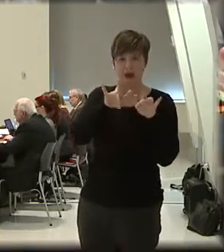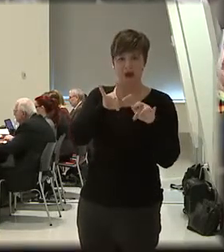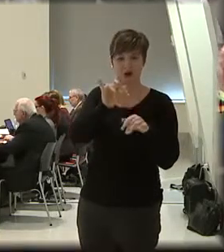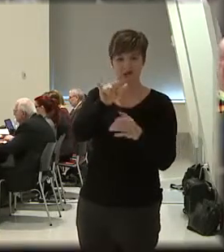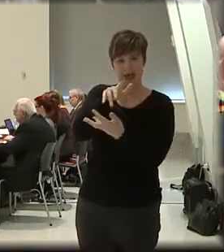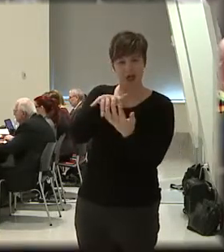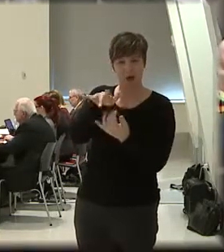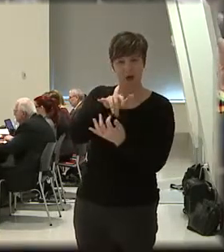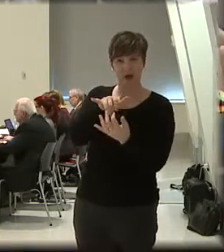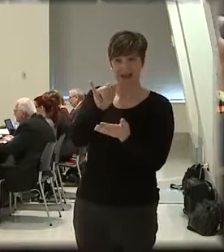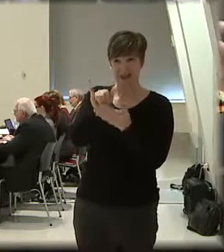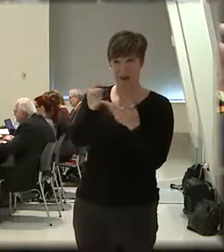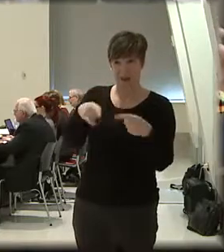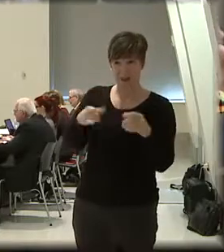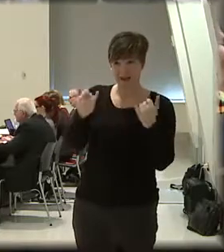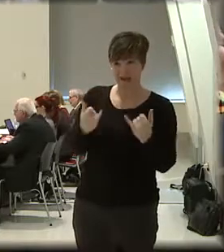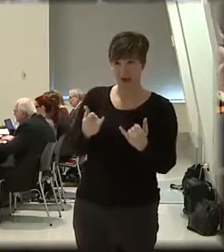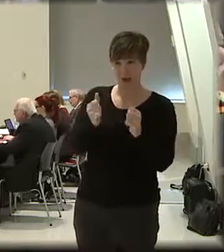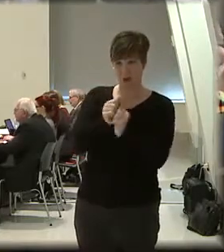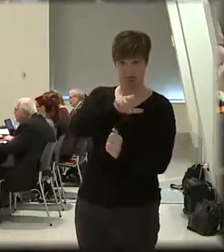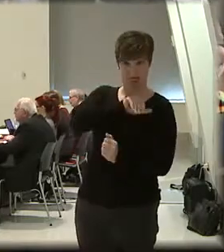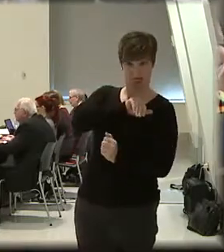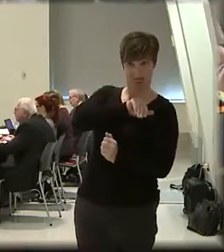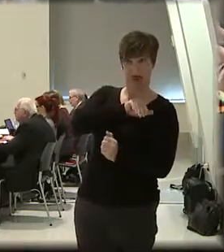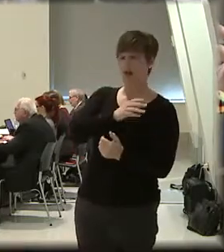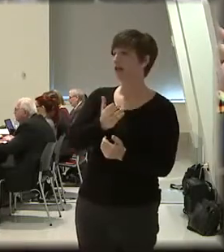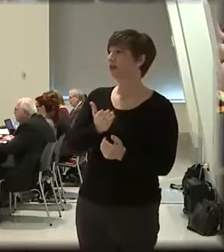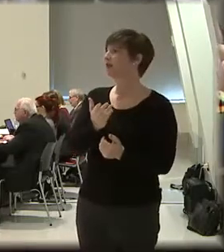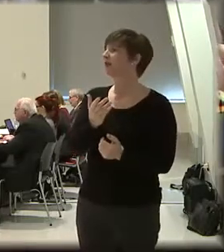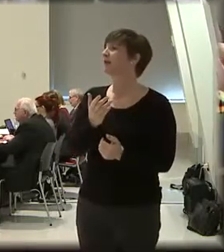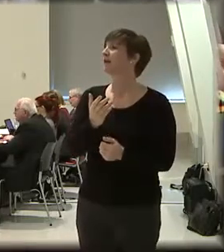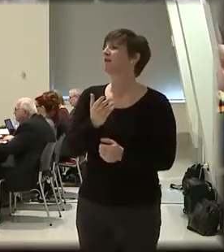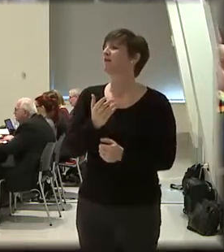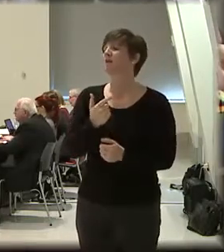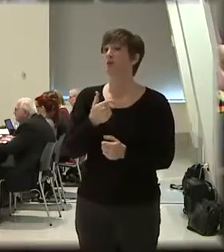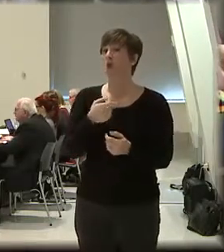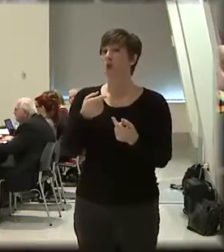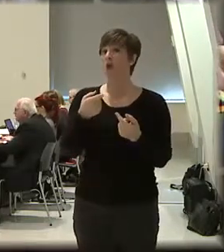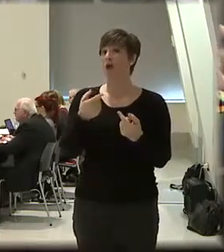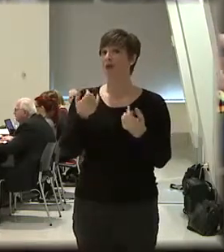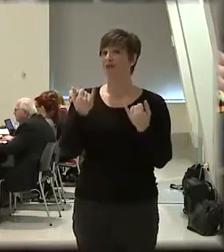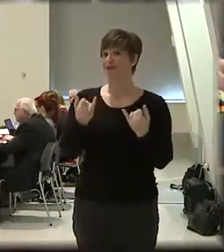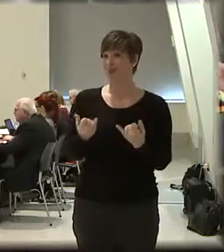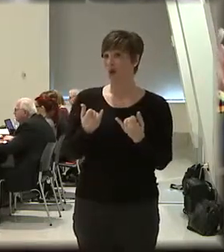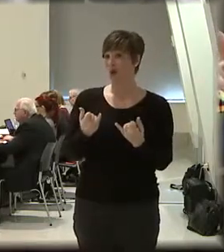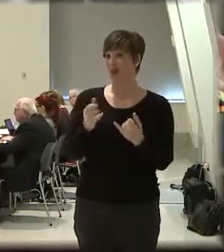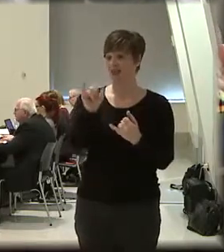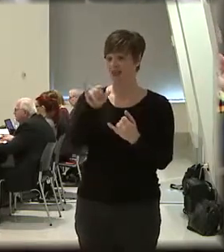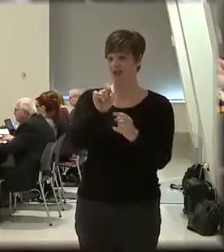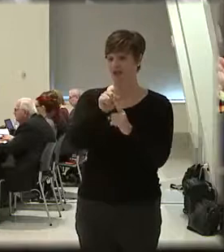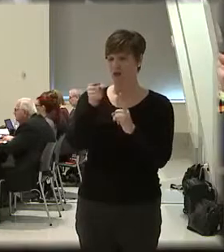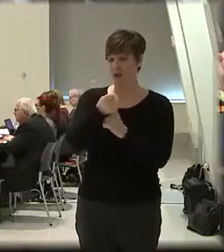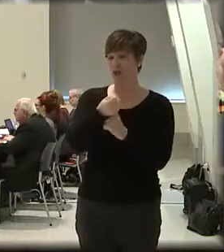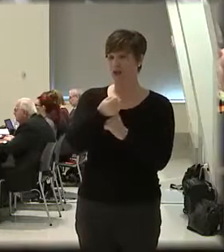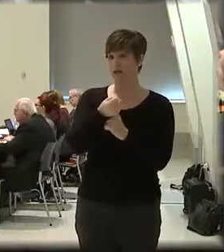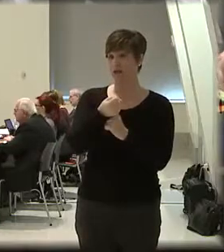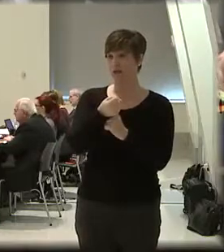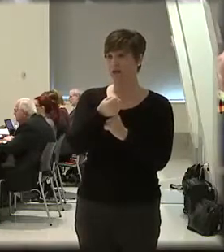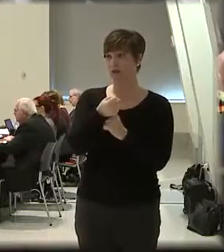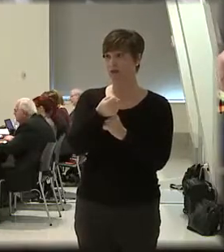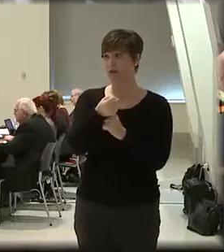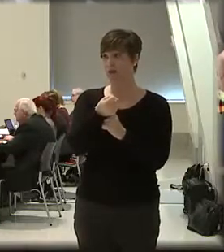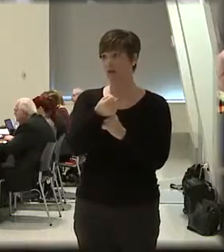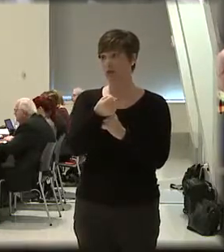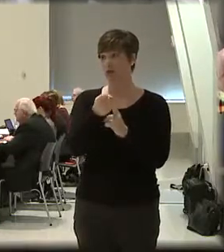what happens now? If I may, what happens now is, at least in Texas, due